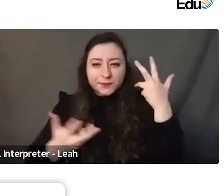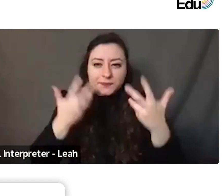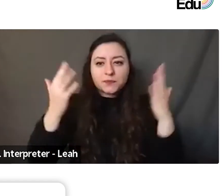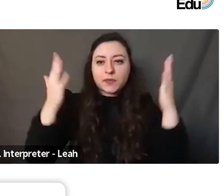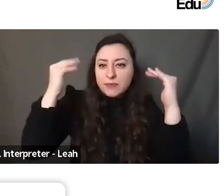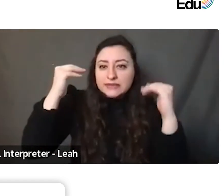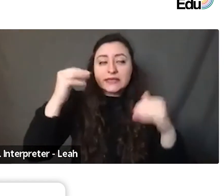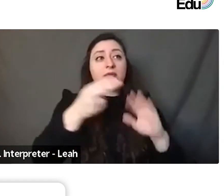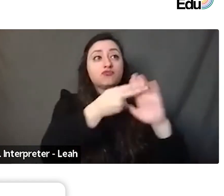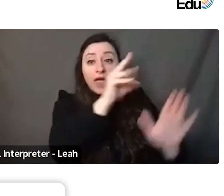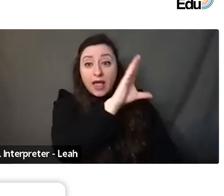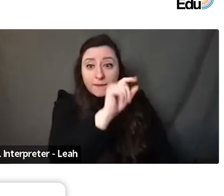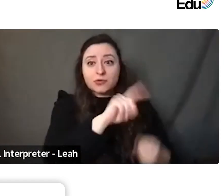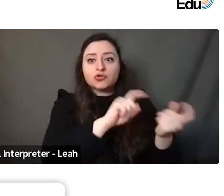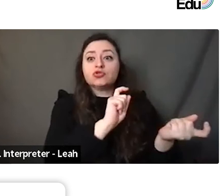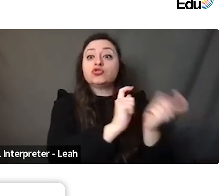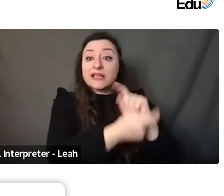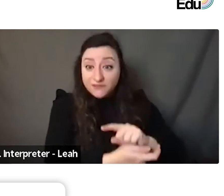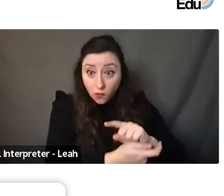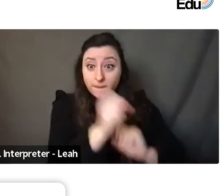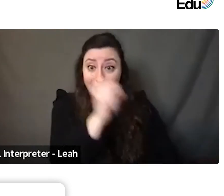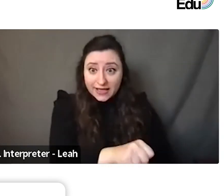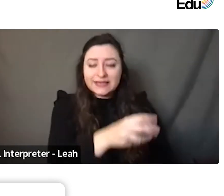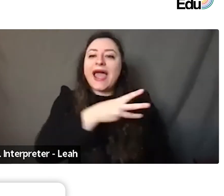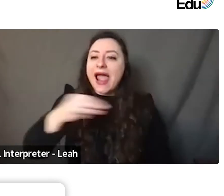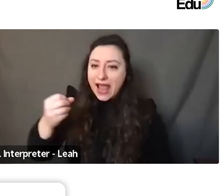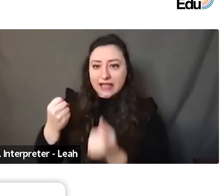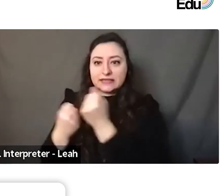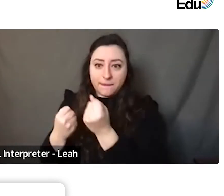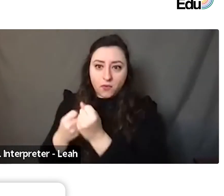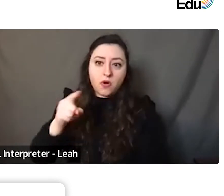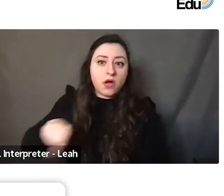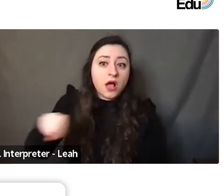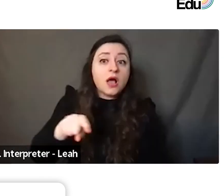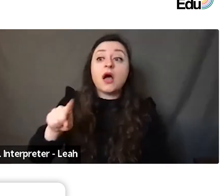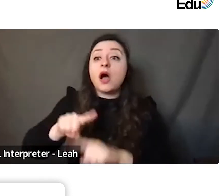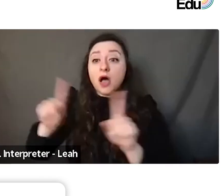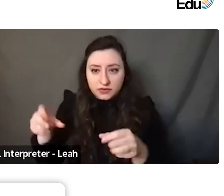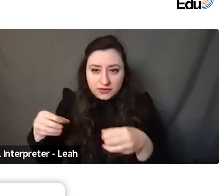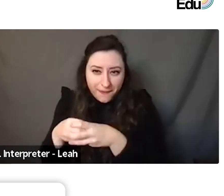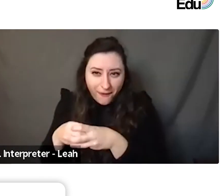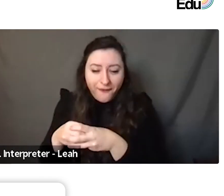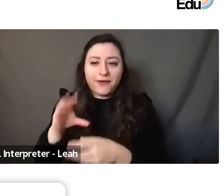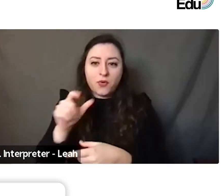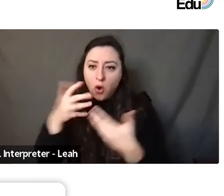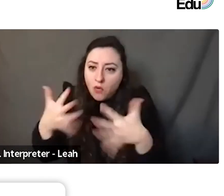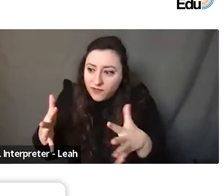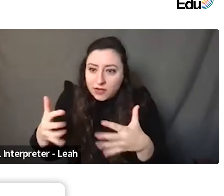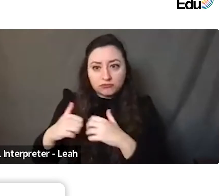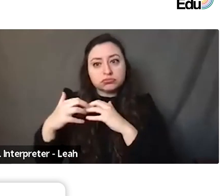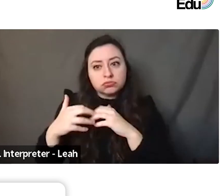expecting brands and corporations to transform and also supporting others who are already trying to create more sustainable production of leather